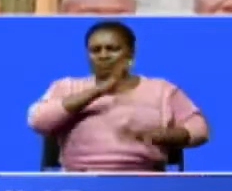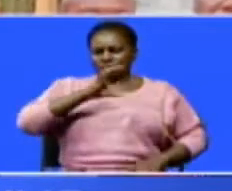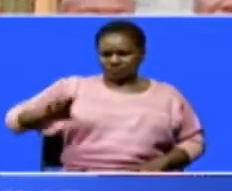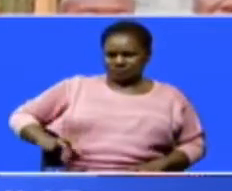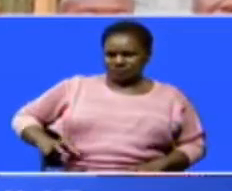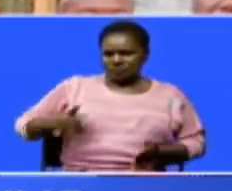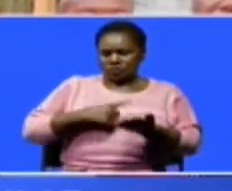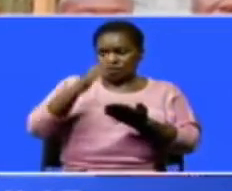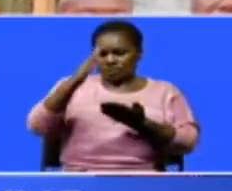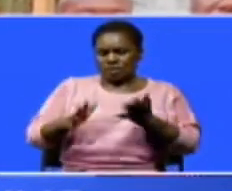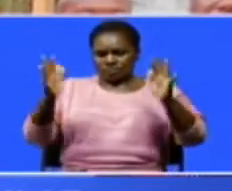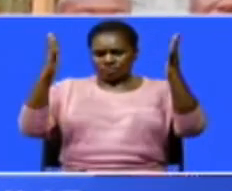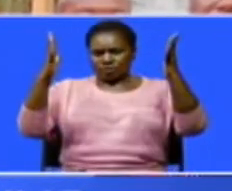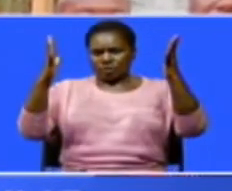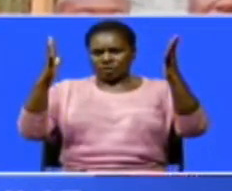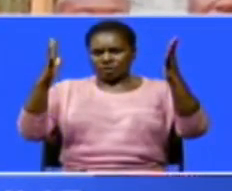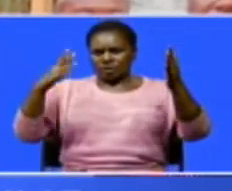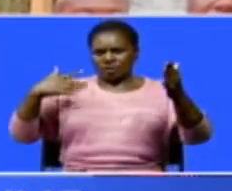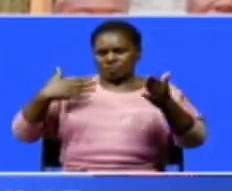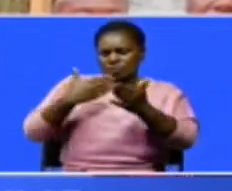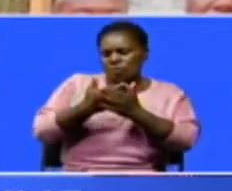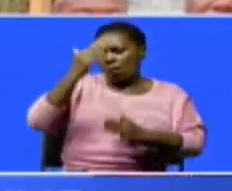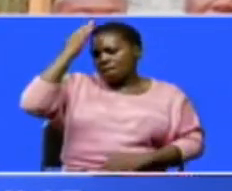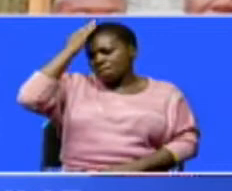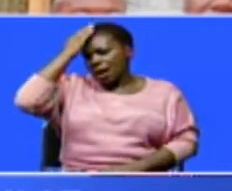in the weekend holiday that extends to Easter